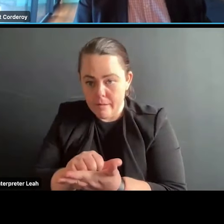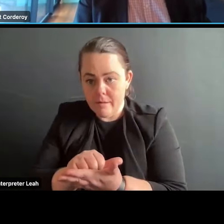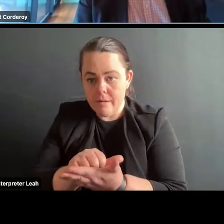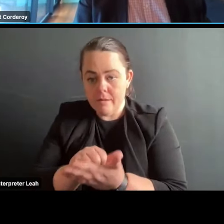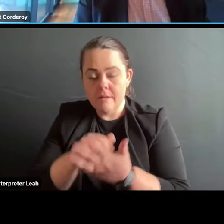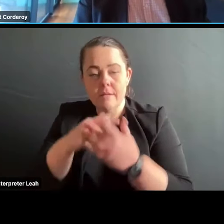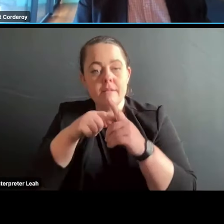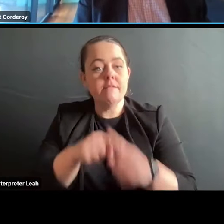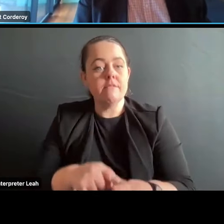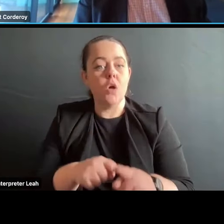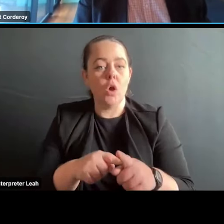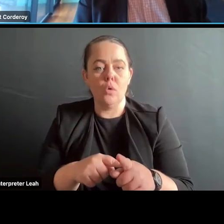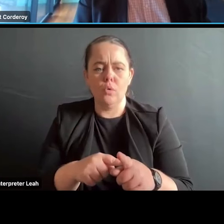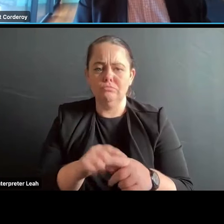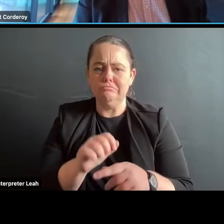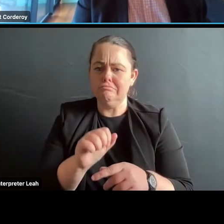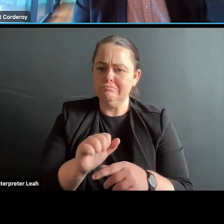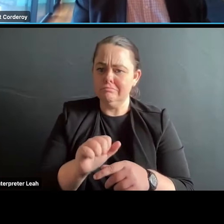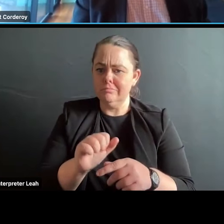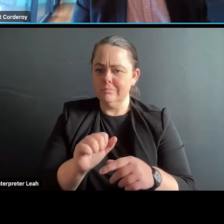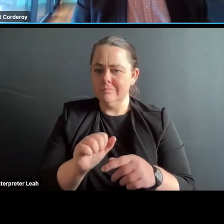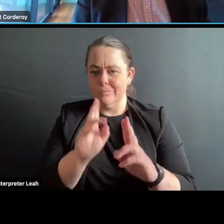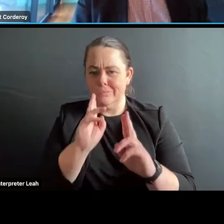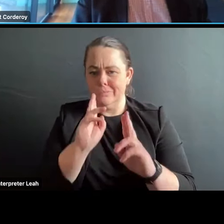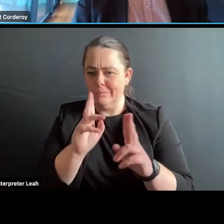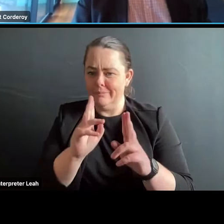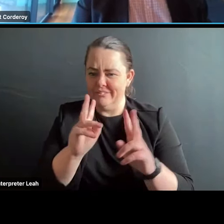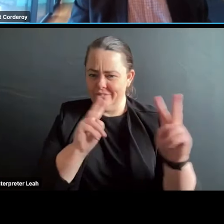on a supportable view, how it works.